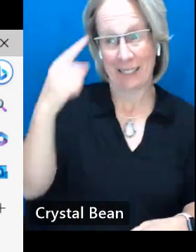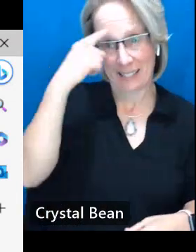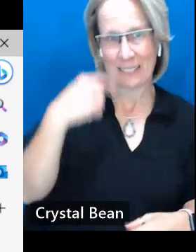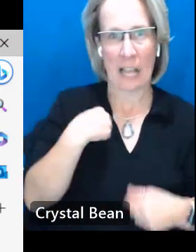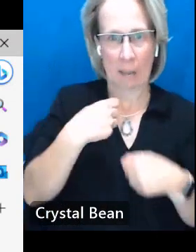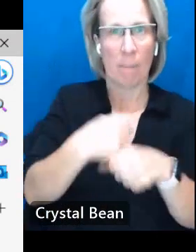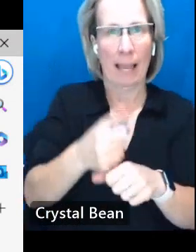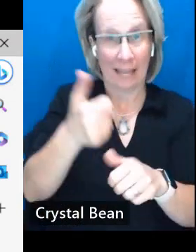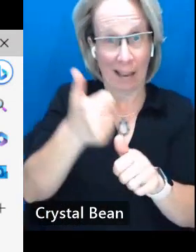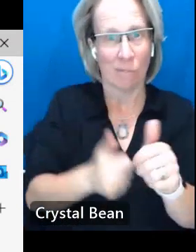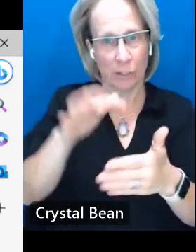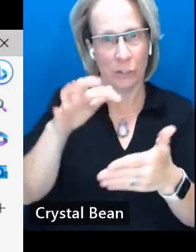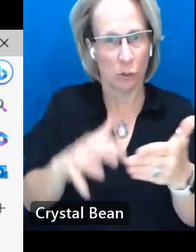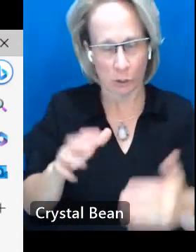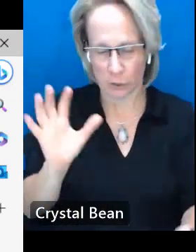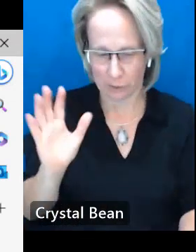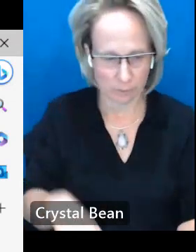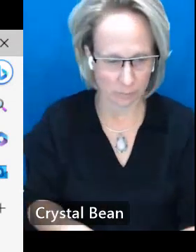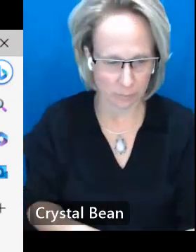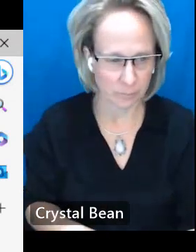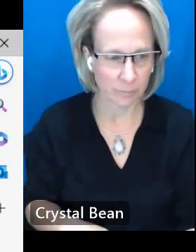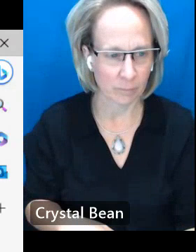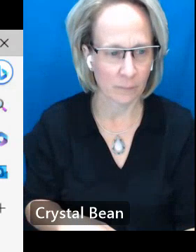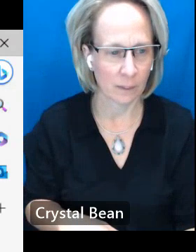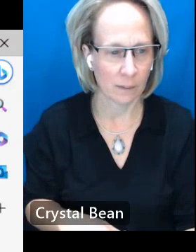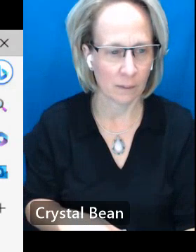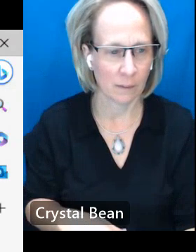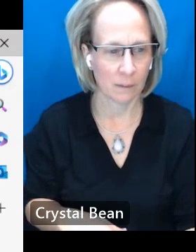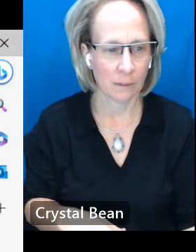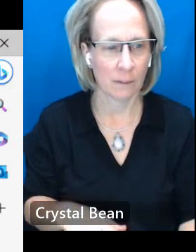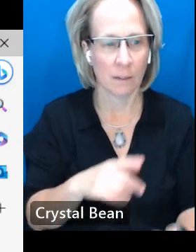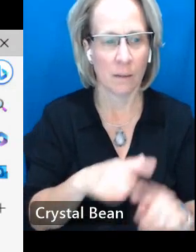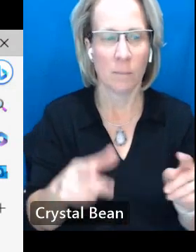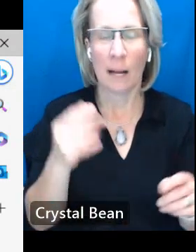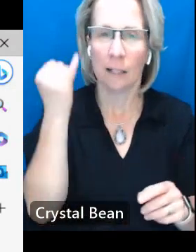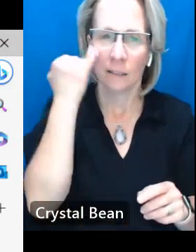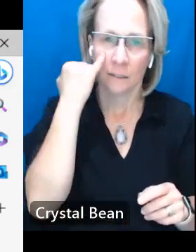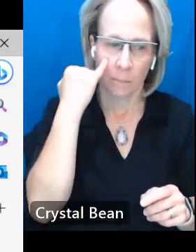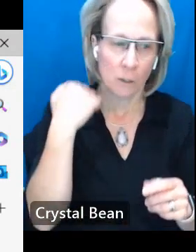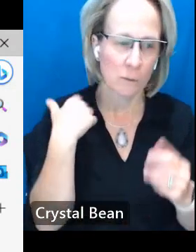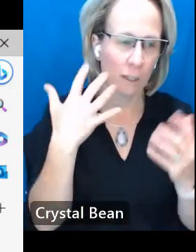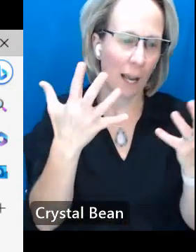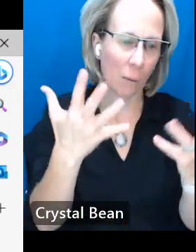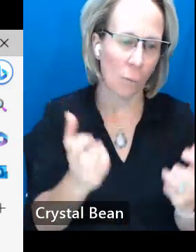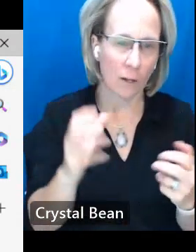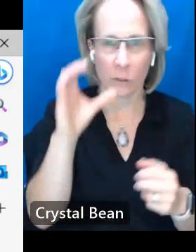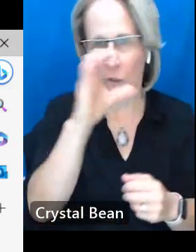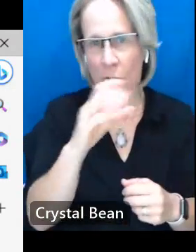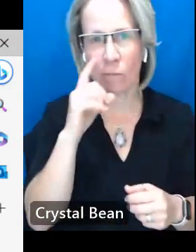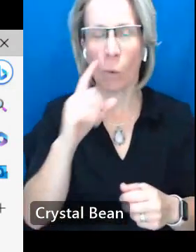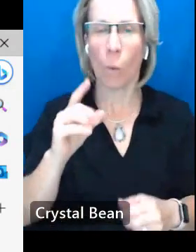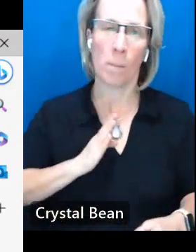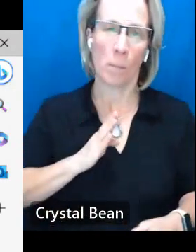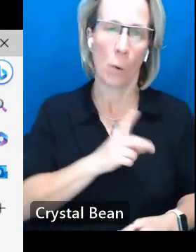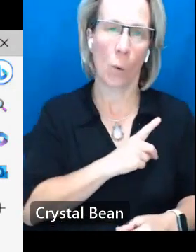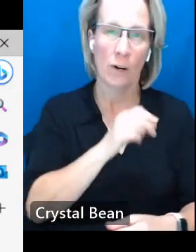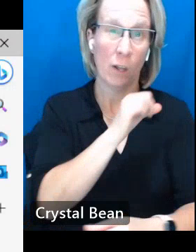So let's say I wanted to look up Board Authority's OPA 3 journal. So I know that date's going to be July